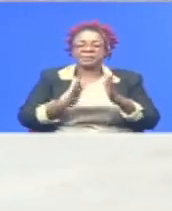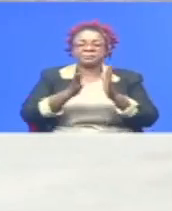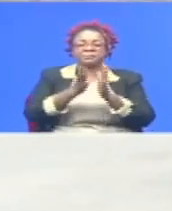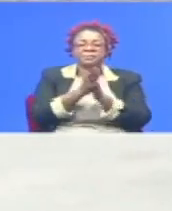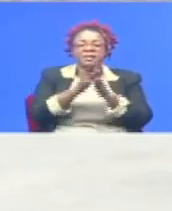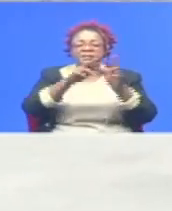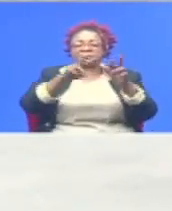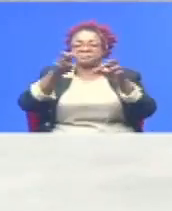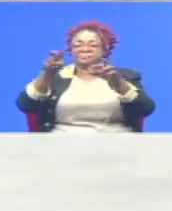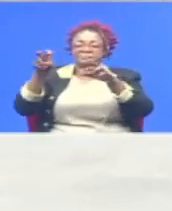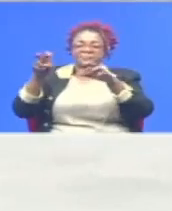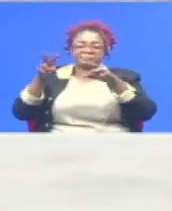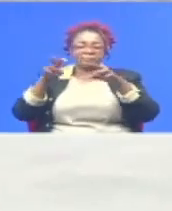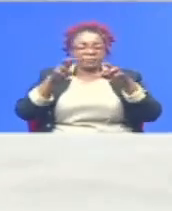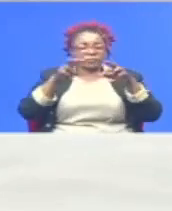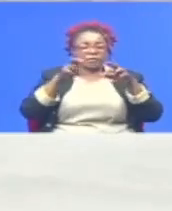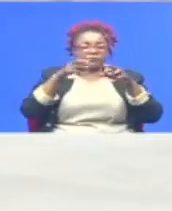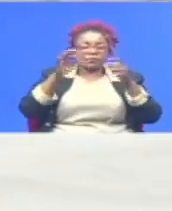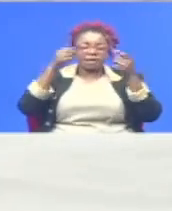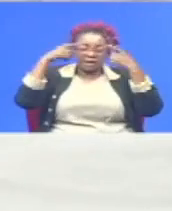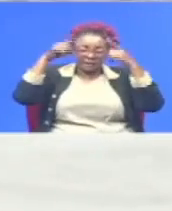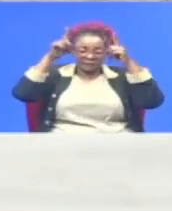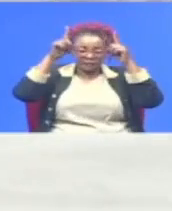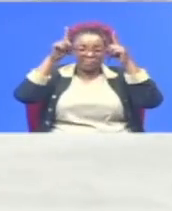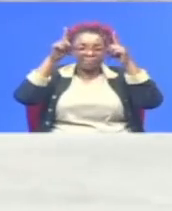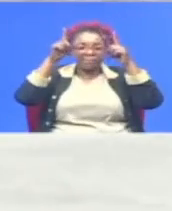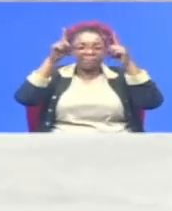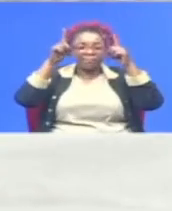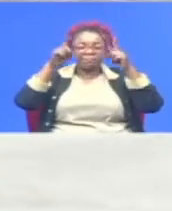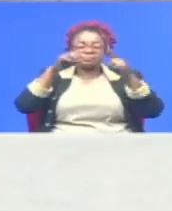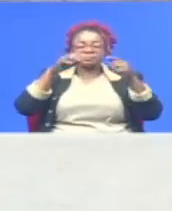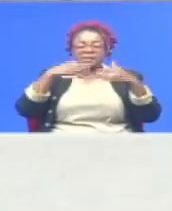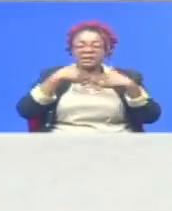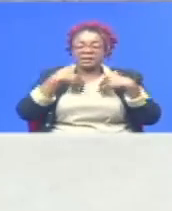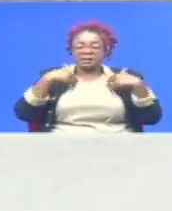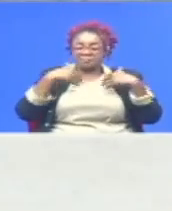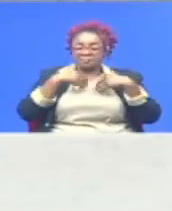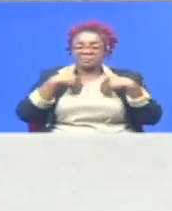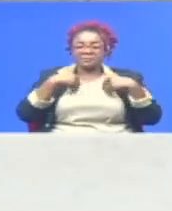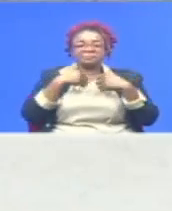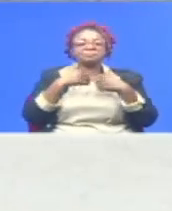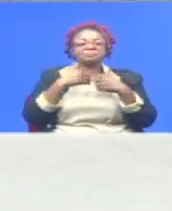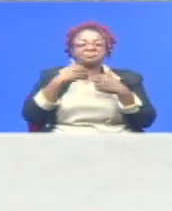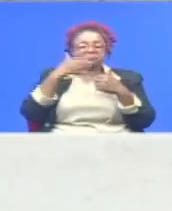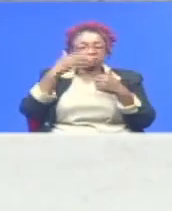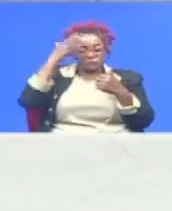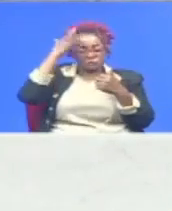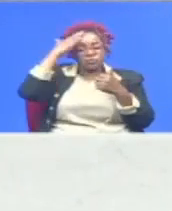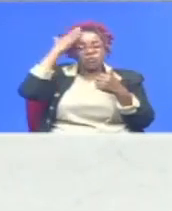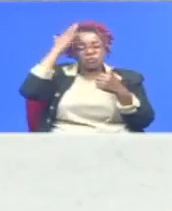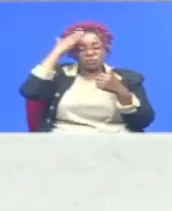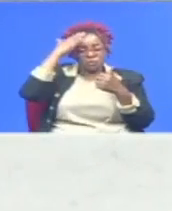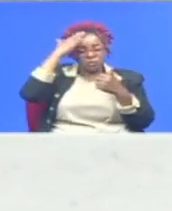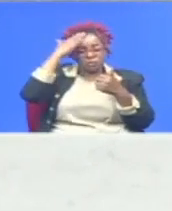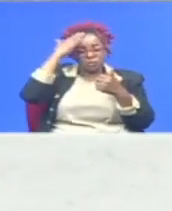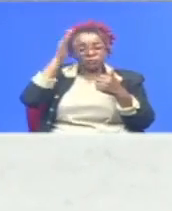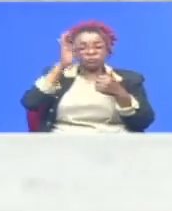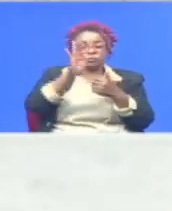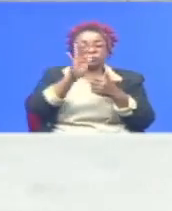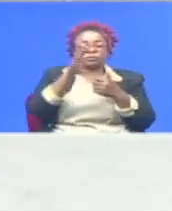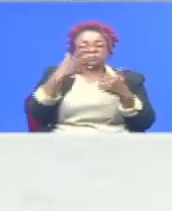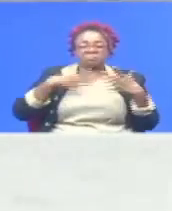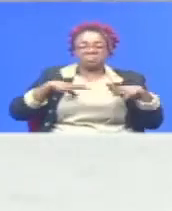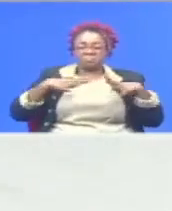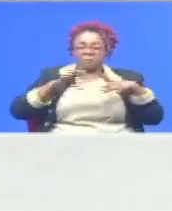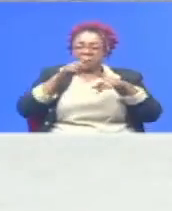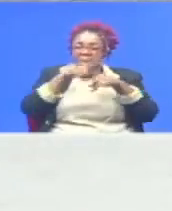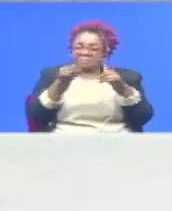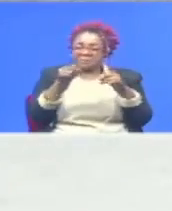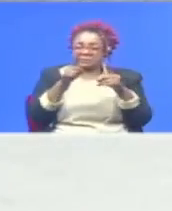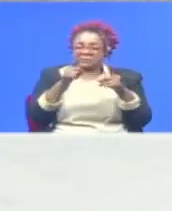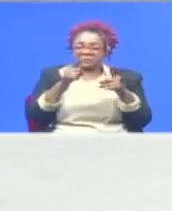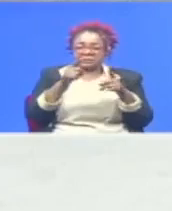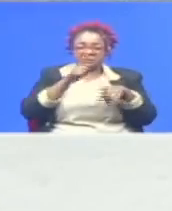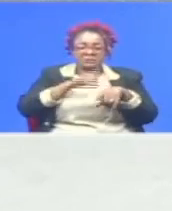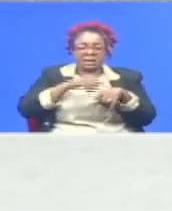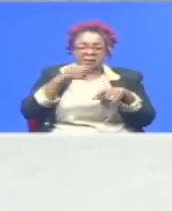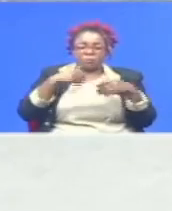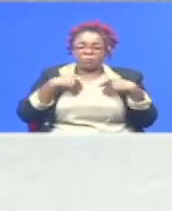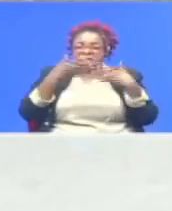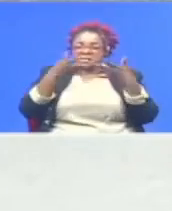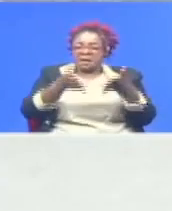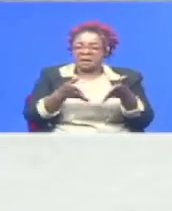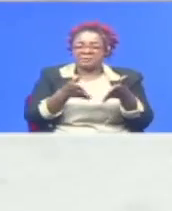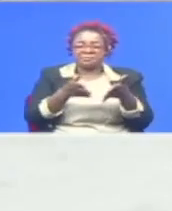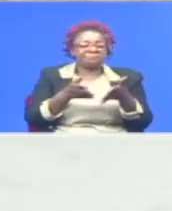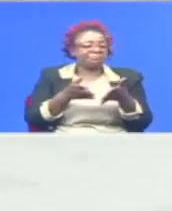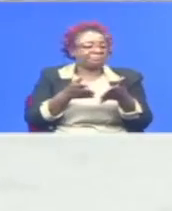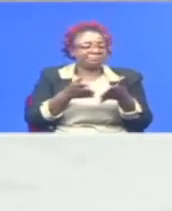habitat for the mountain bongo. The animals are well acquainted with the gamekeepers, but it seems that our presence startled them